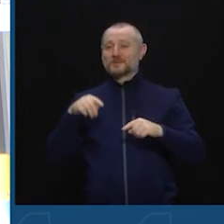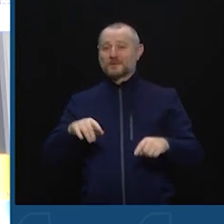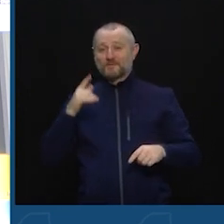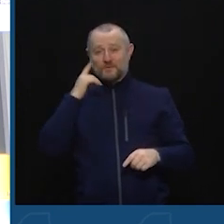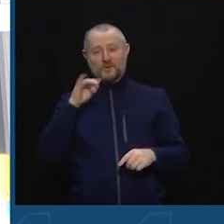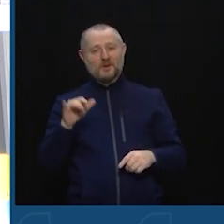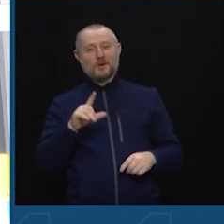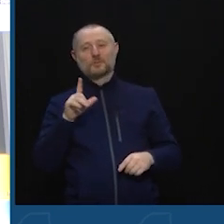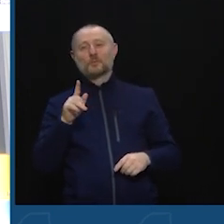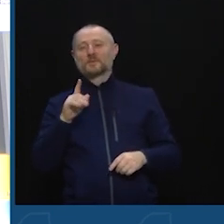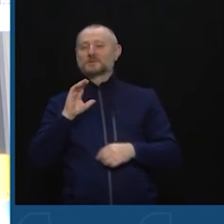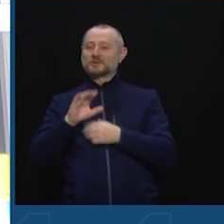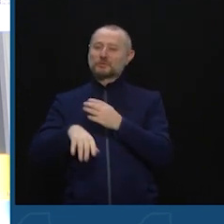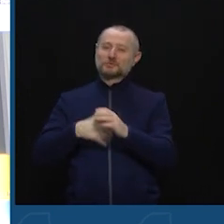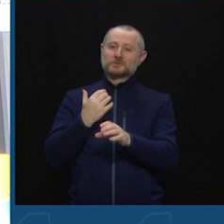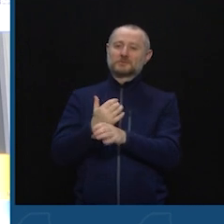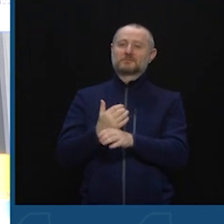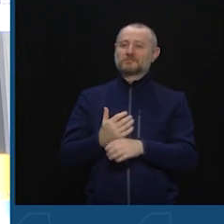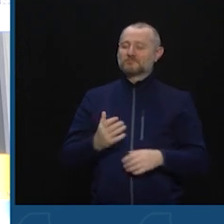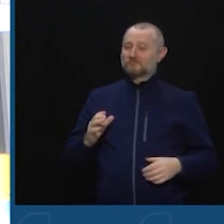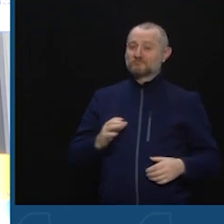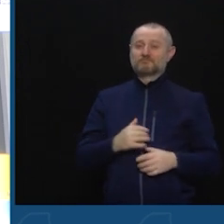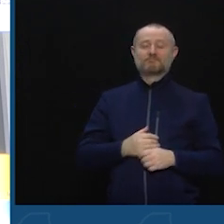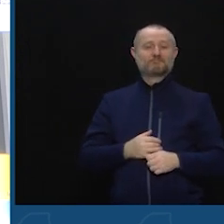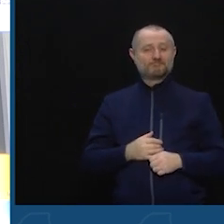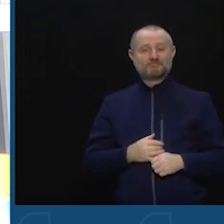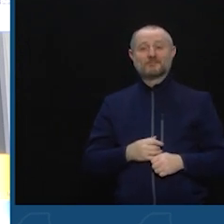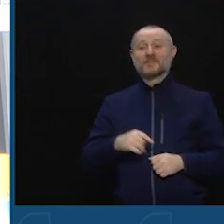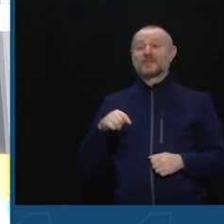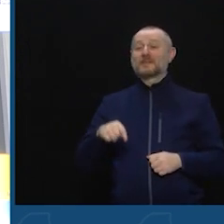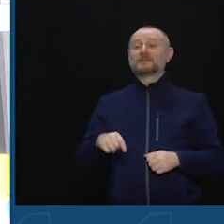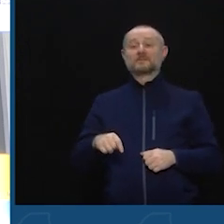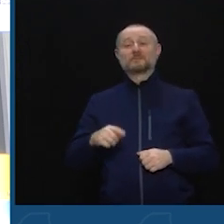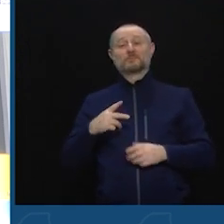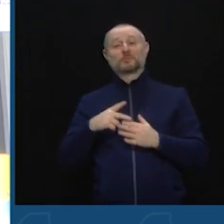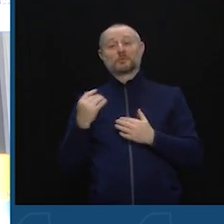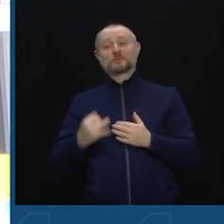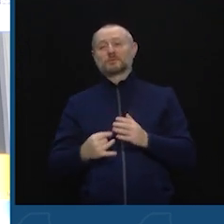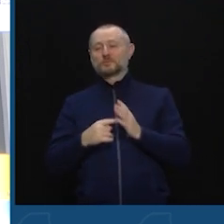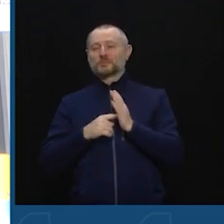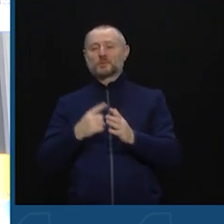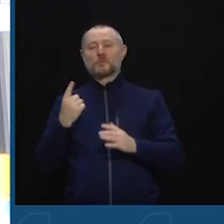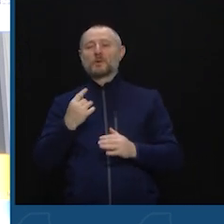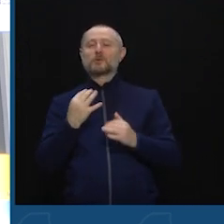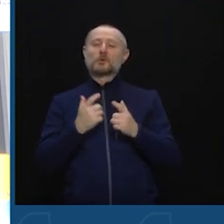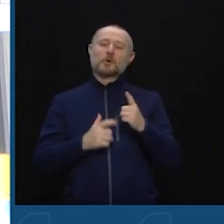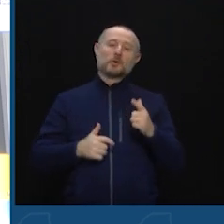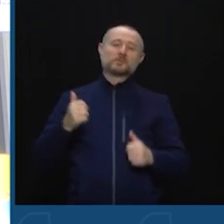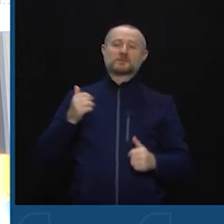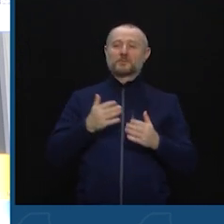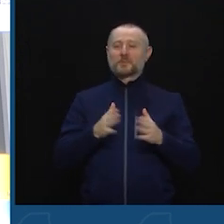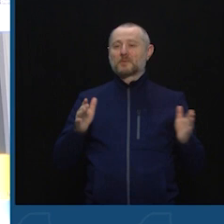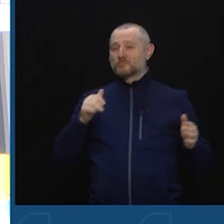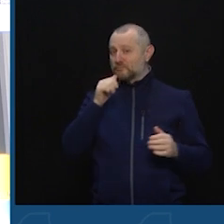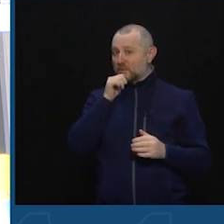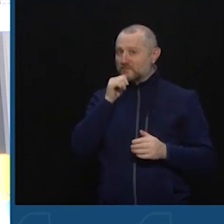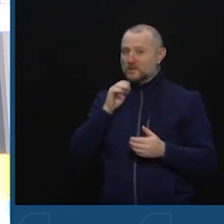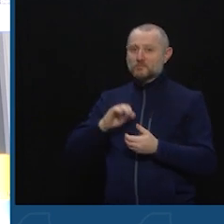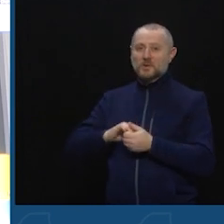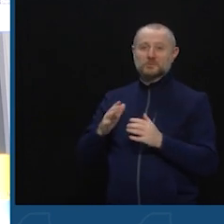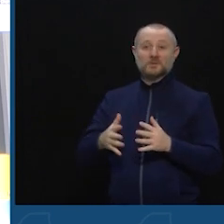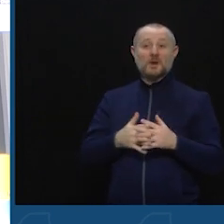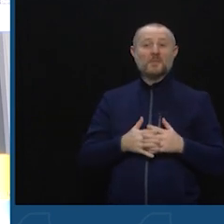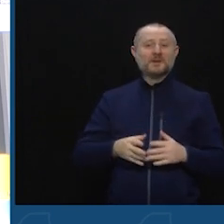century. This project represents one of the largest public-private partnerships in American history,